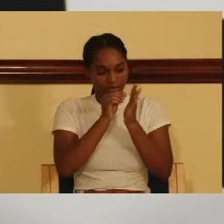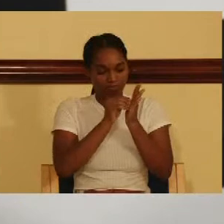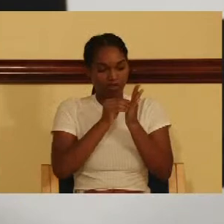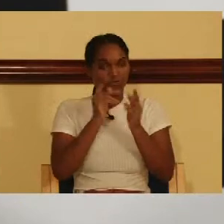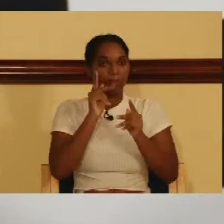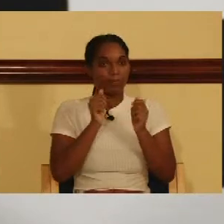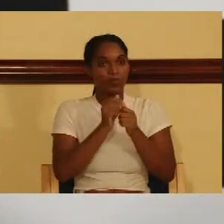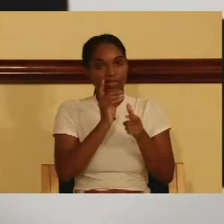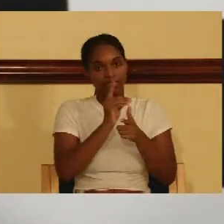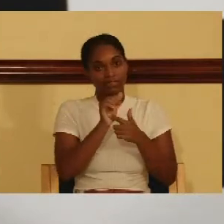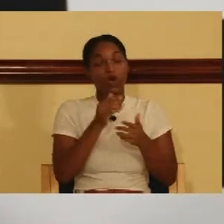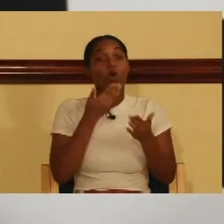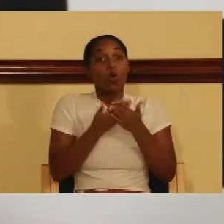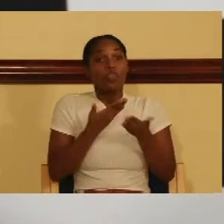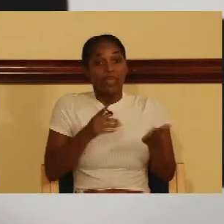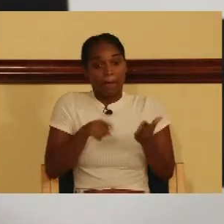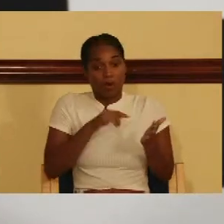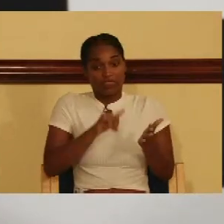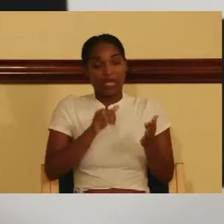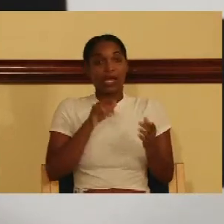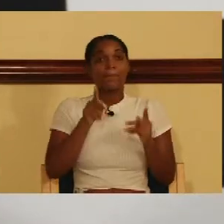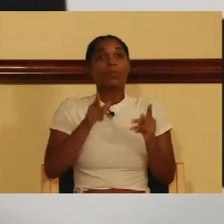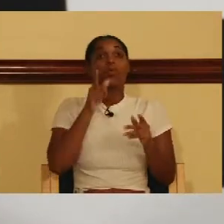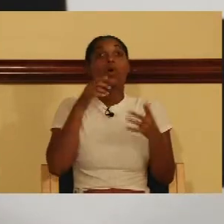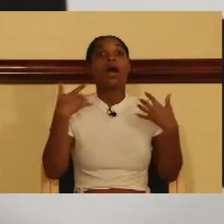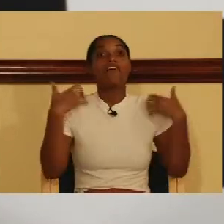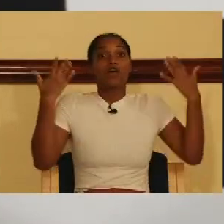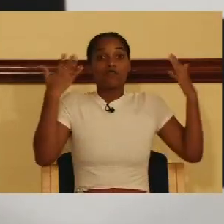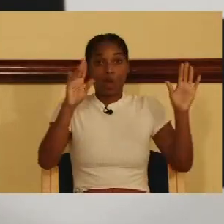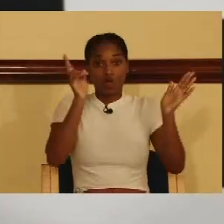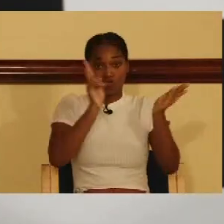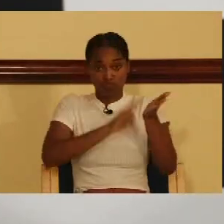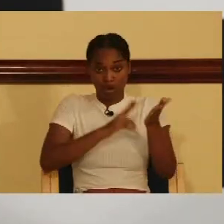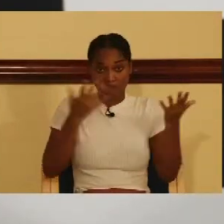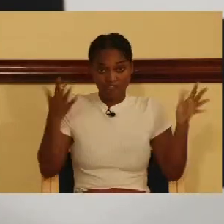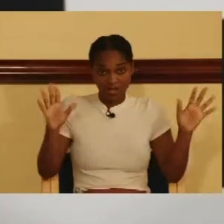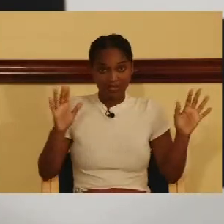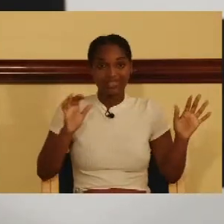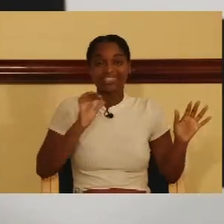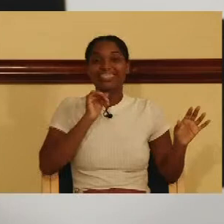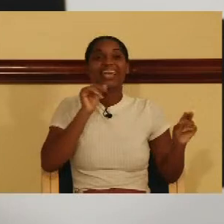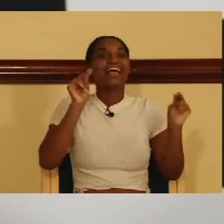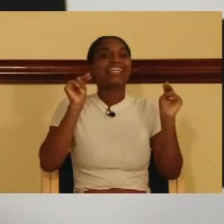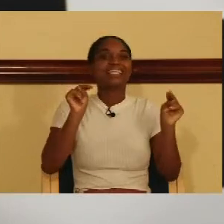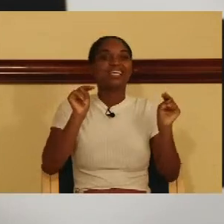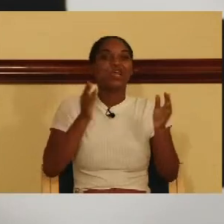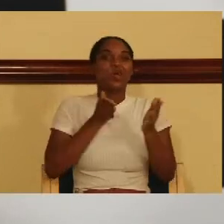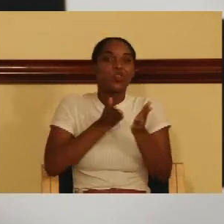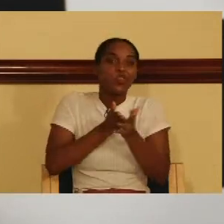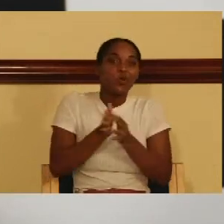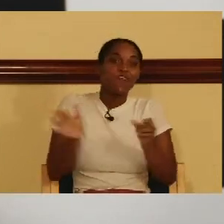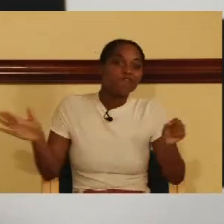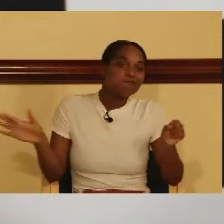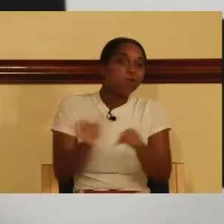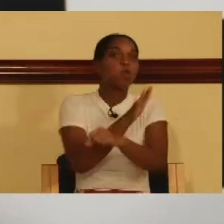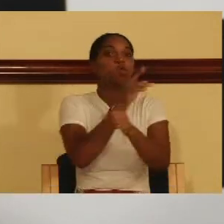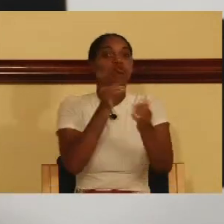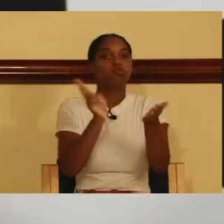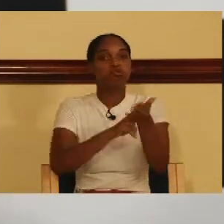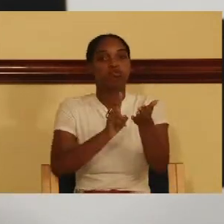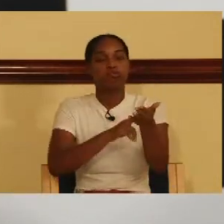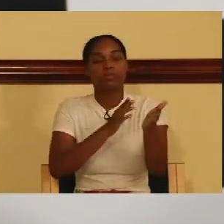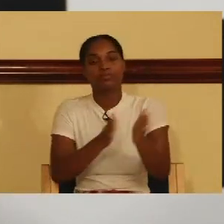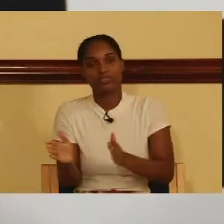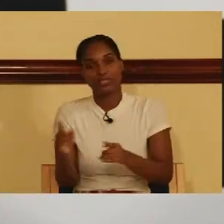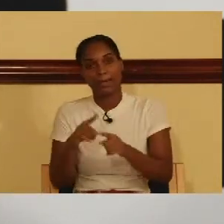The good thing about it is that persons who are already registered would not need to go through the full registration process, but